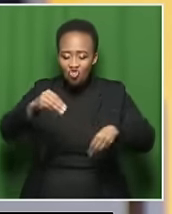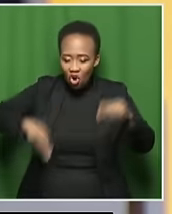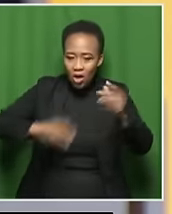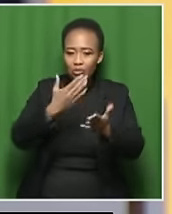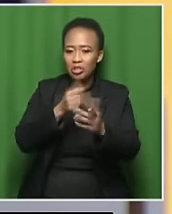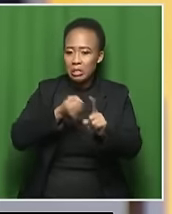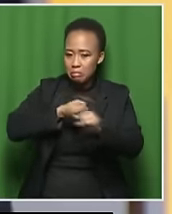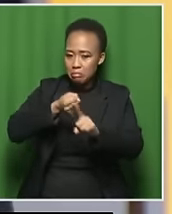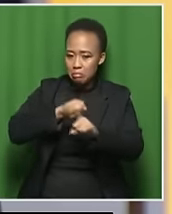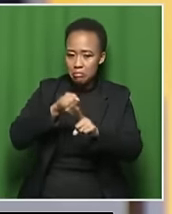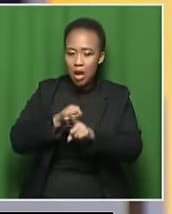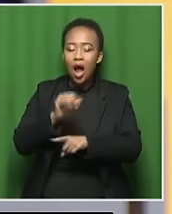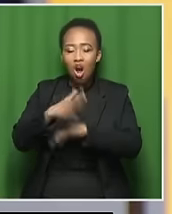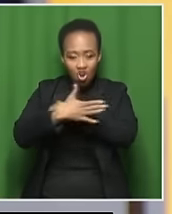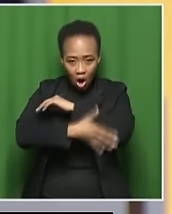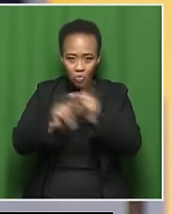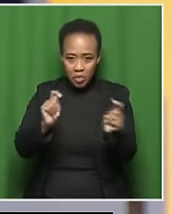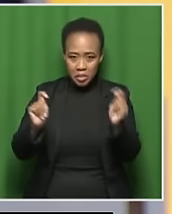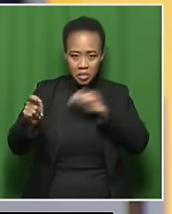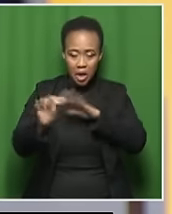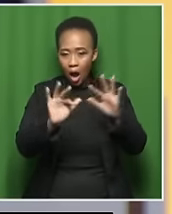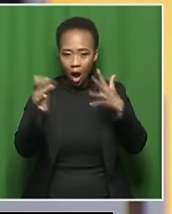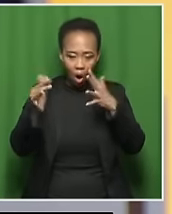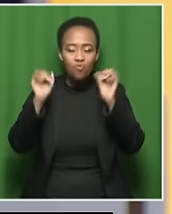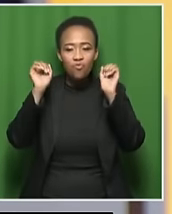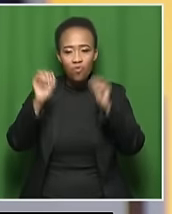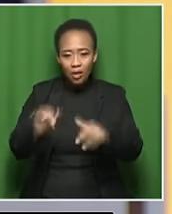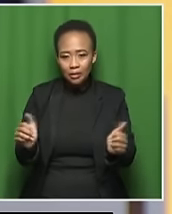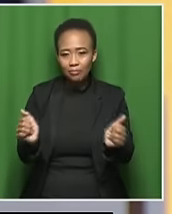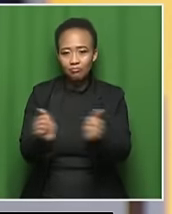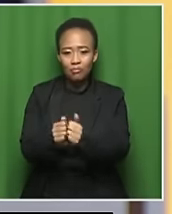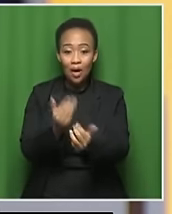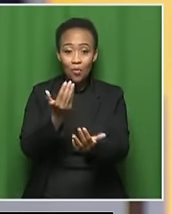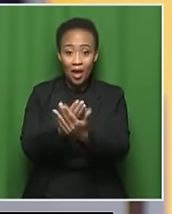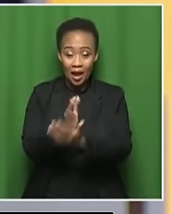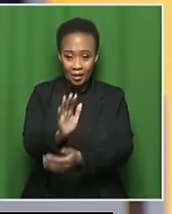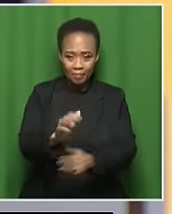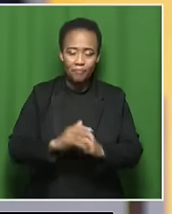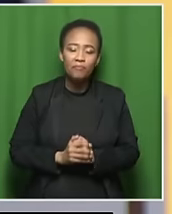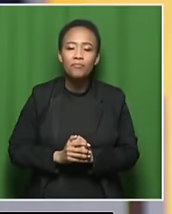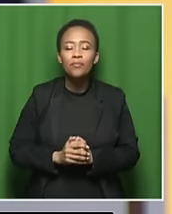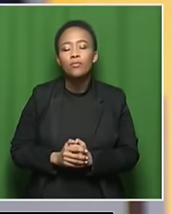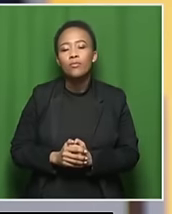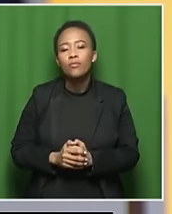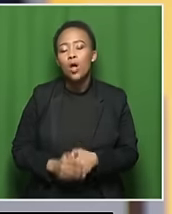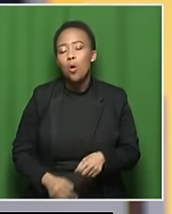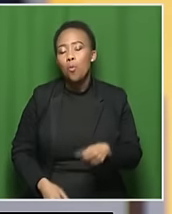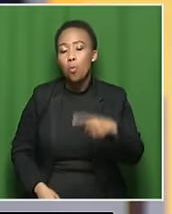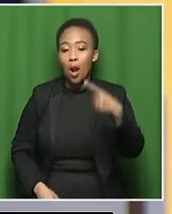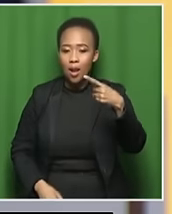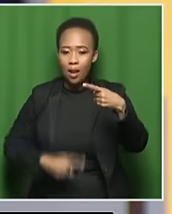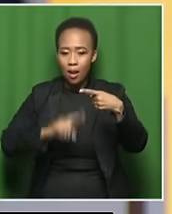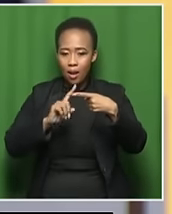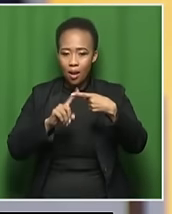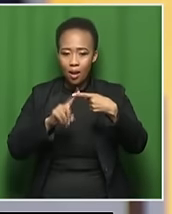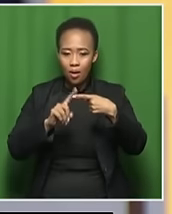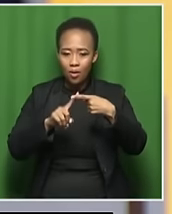do we transform this country. But our number one is to win